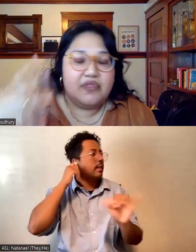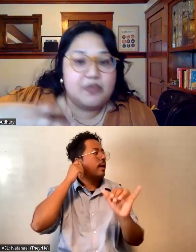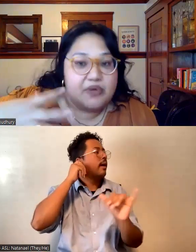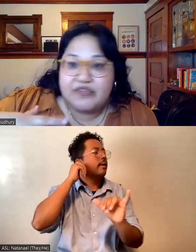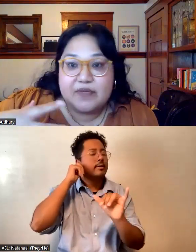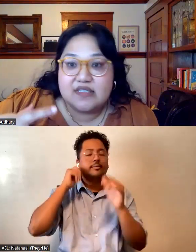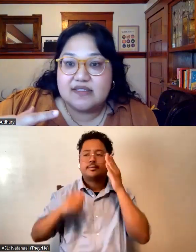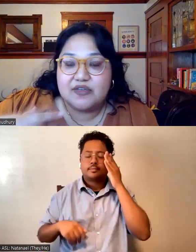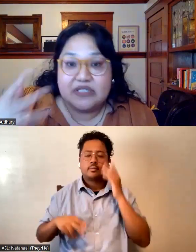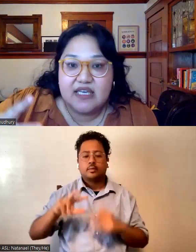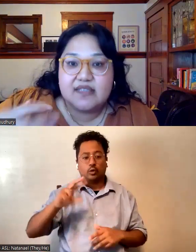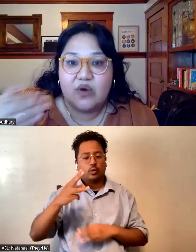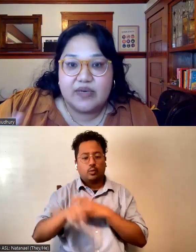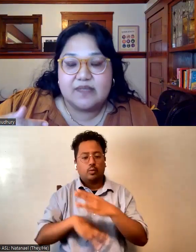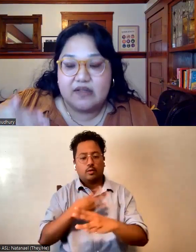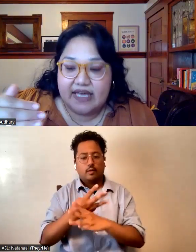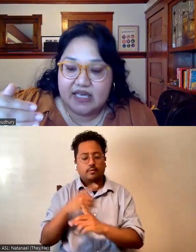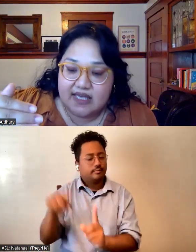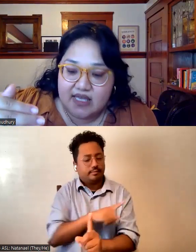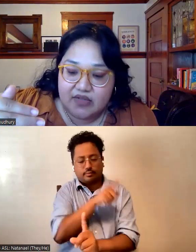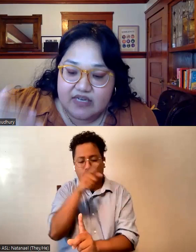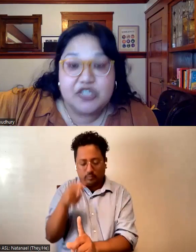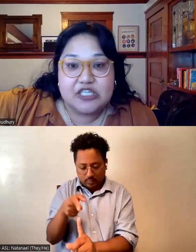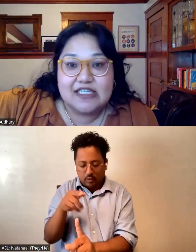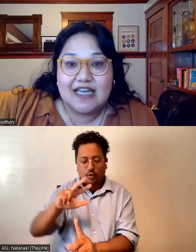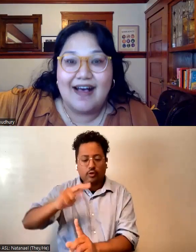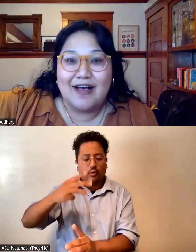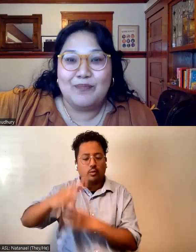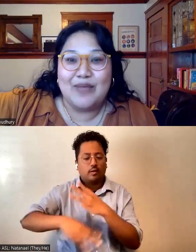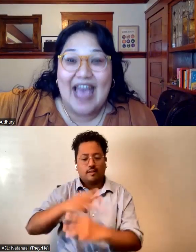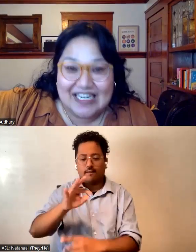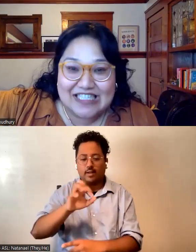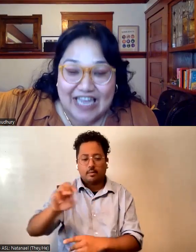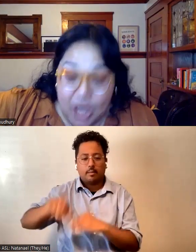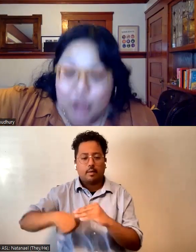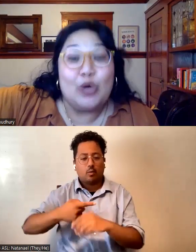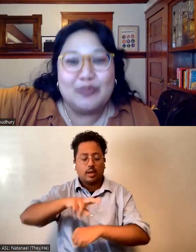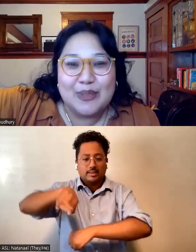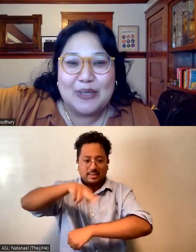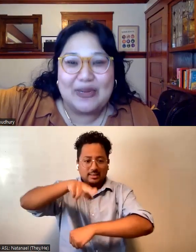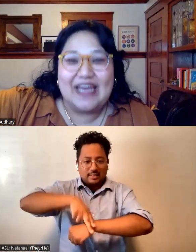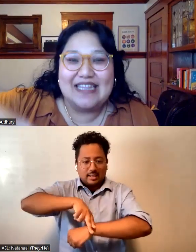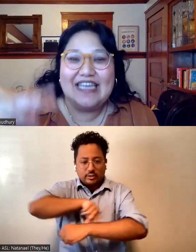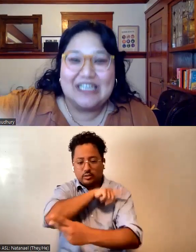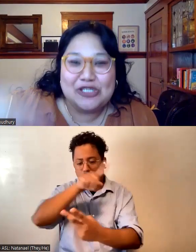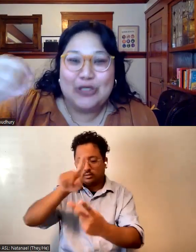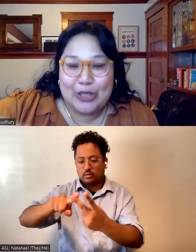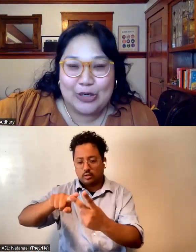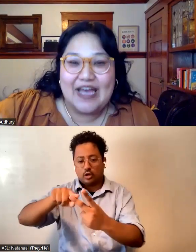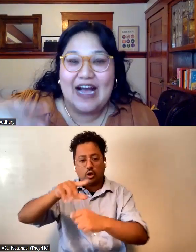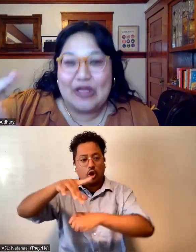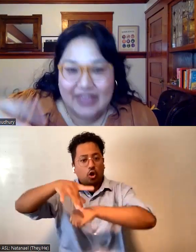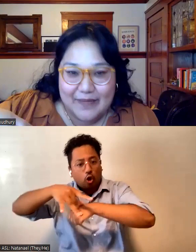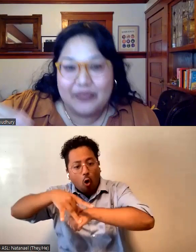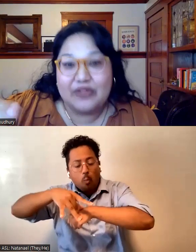so the third world feminist critique is always about like nation and like globe, right? Like nation, globe,